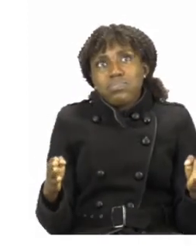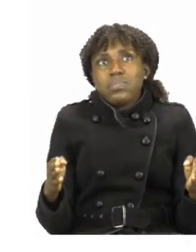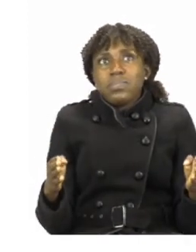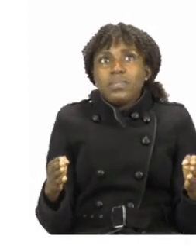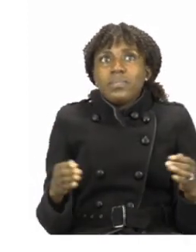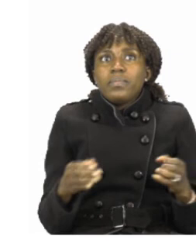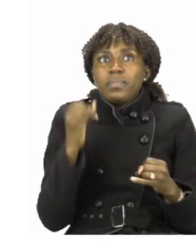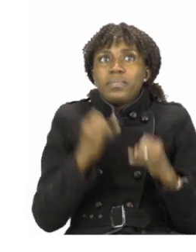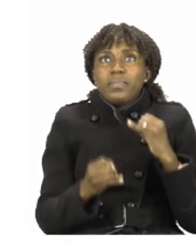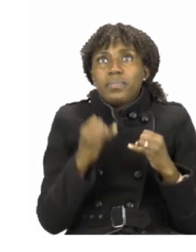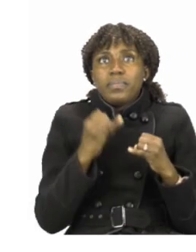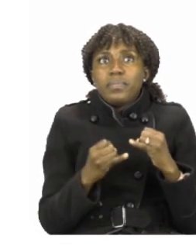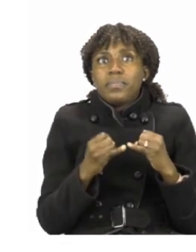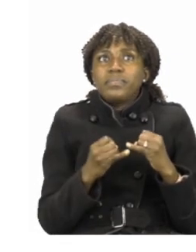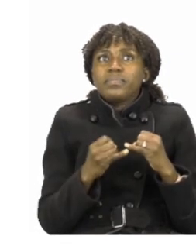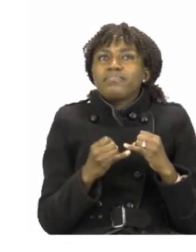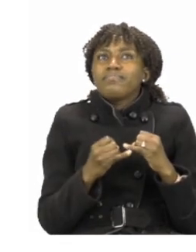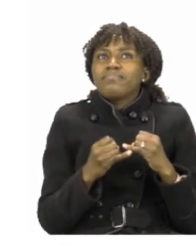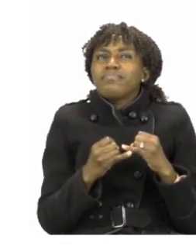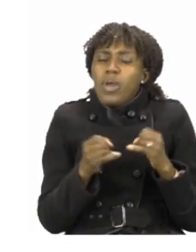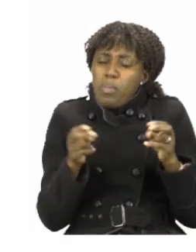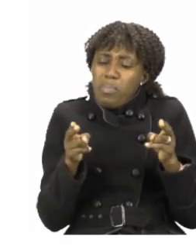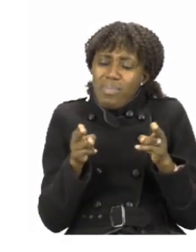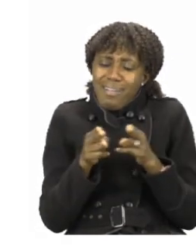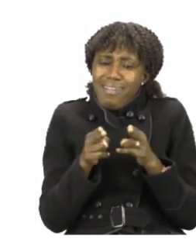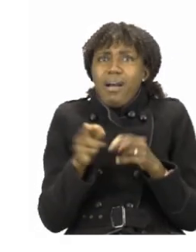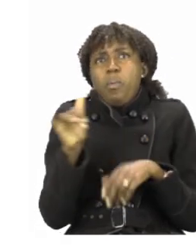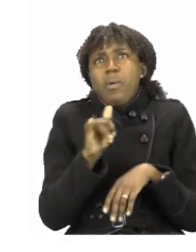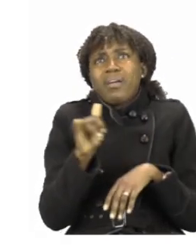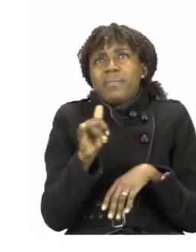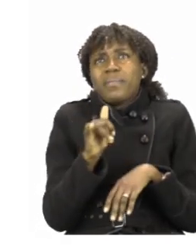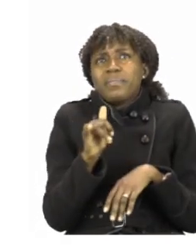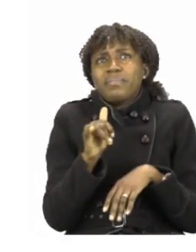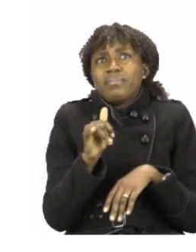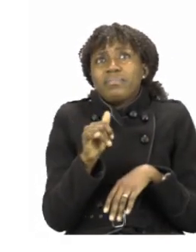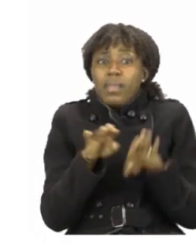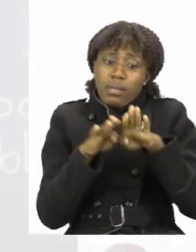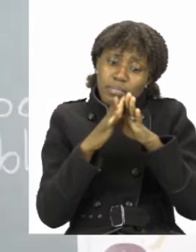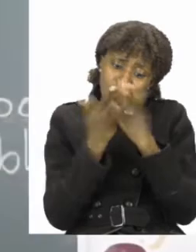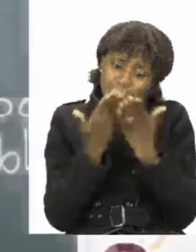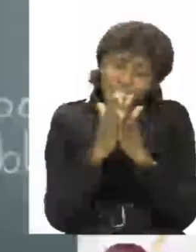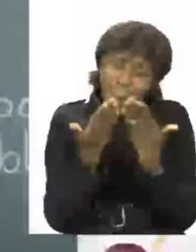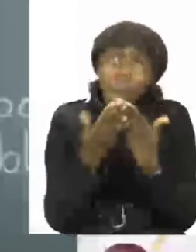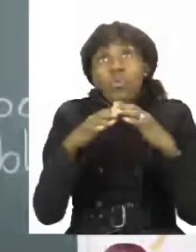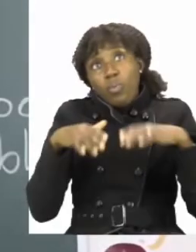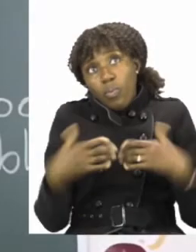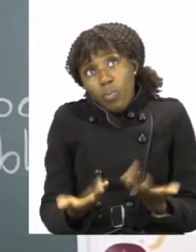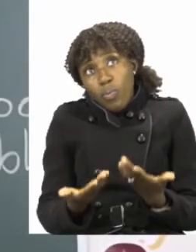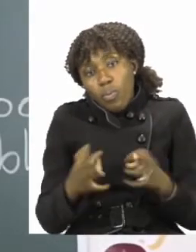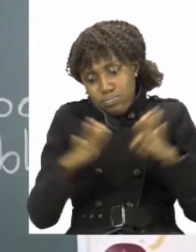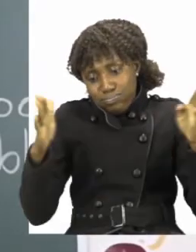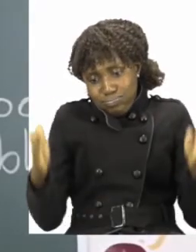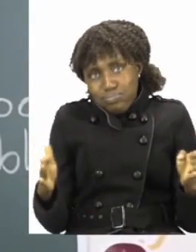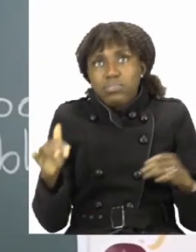last one says, which item is the shortest? Is it the book or is it the